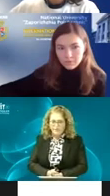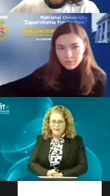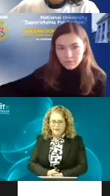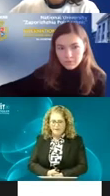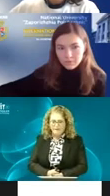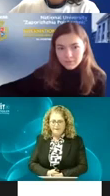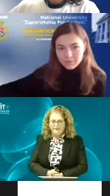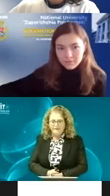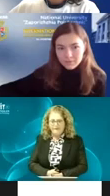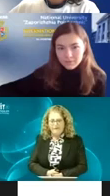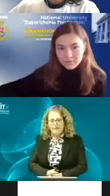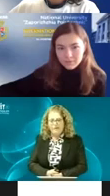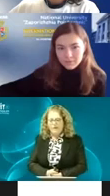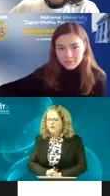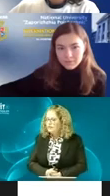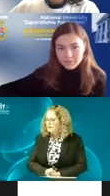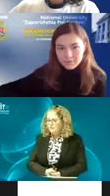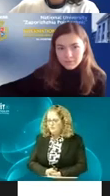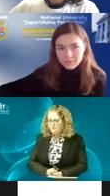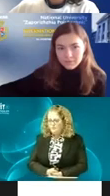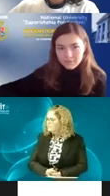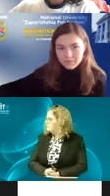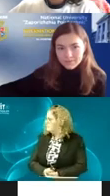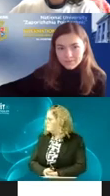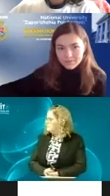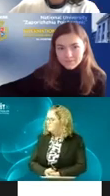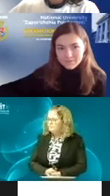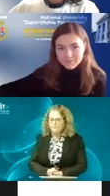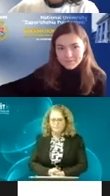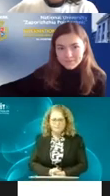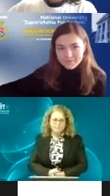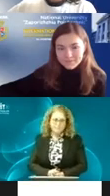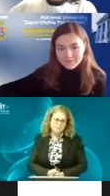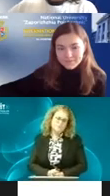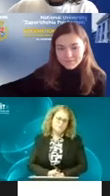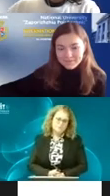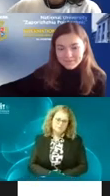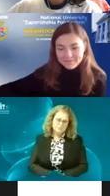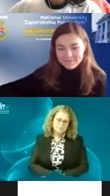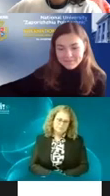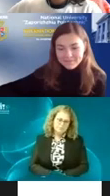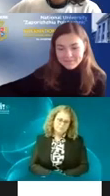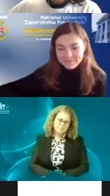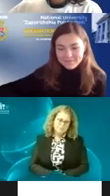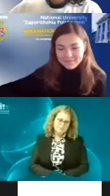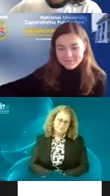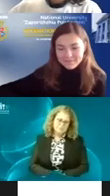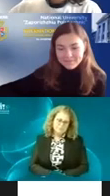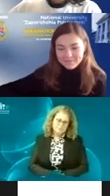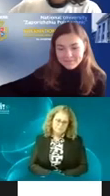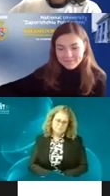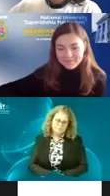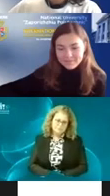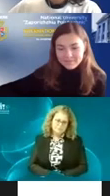good. How's that feel? Oh, you're so good. You're the best scratcher ever. Oh, you're only